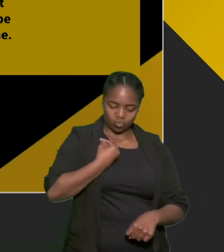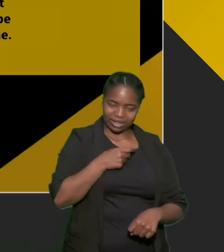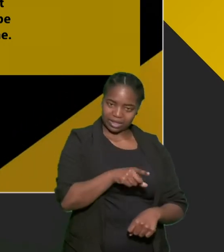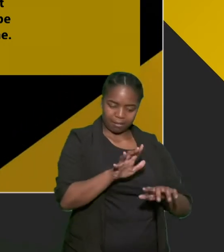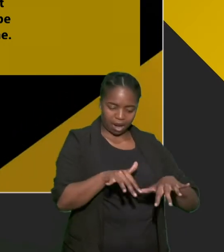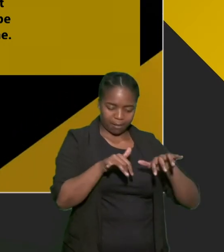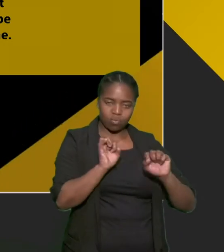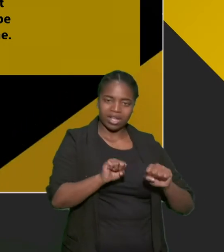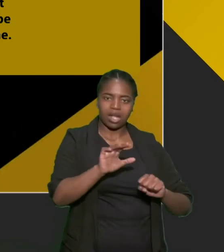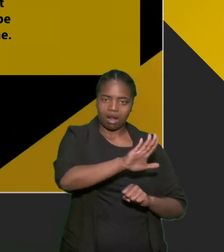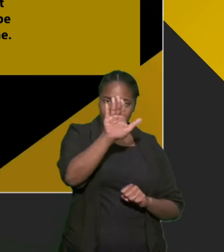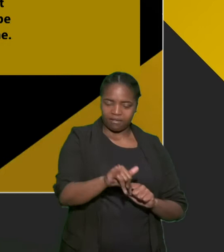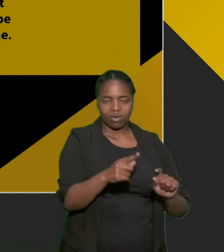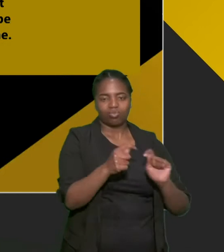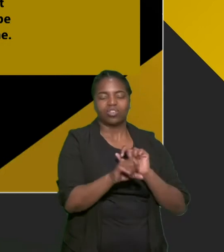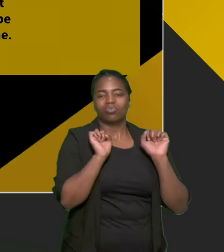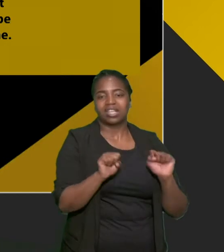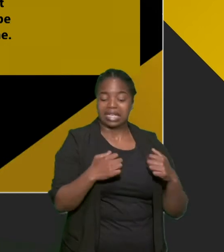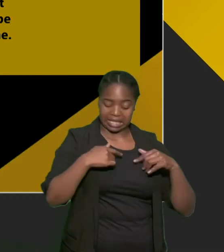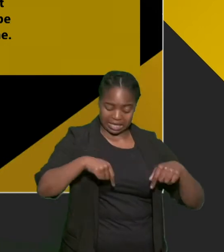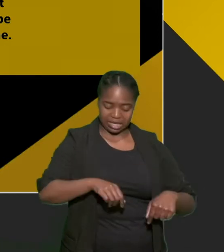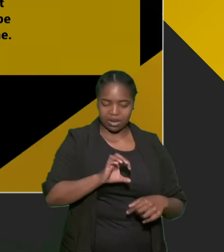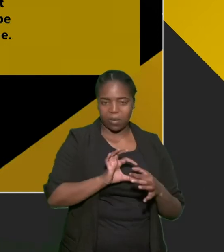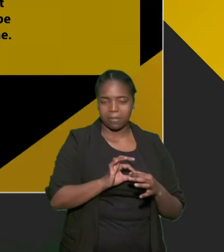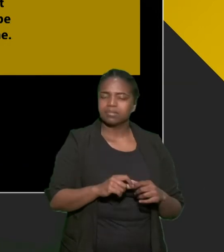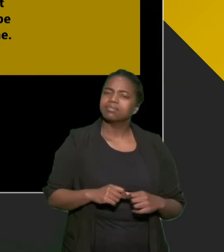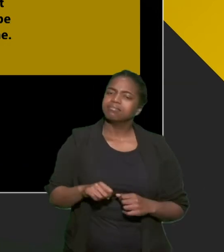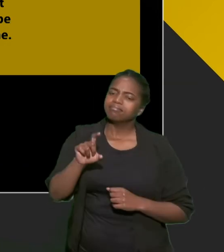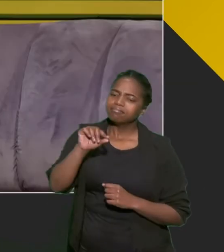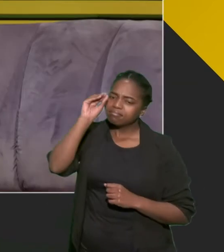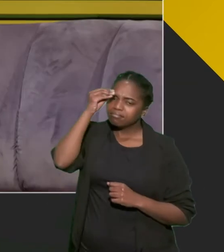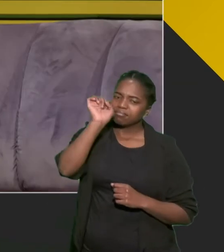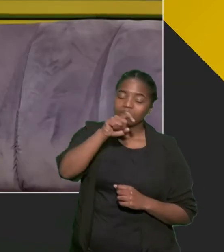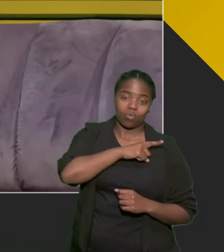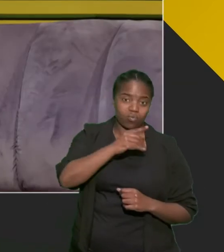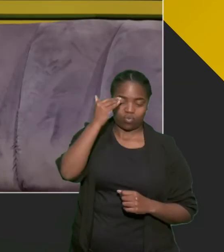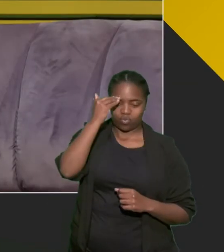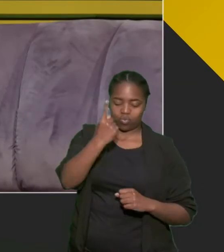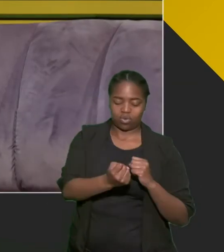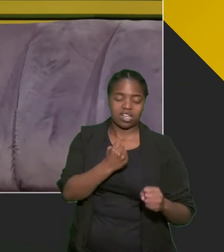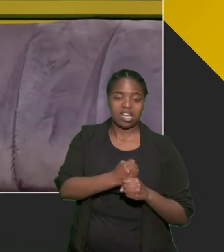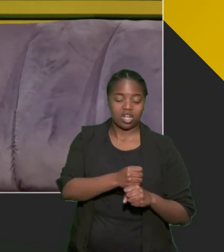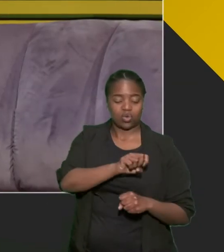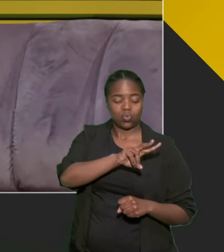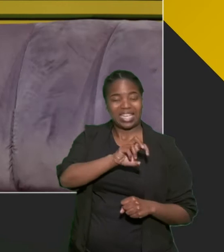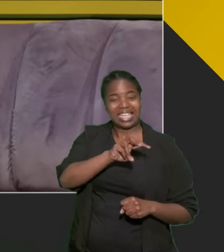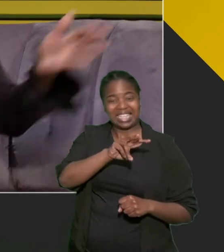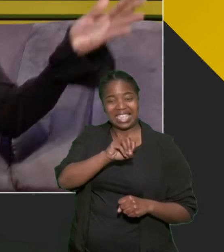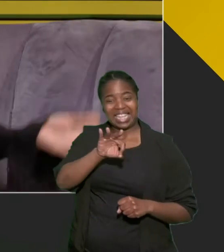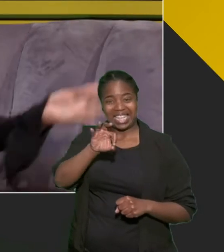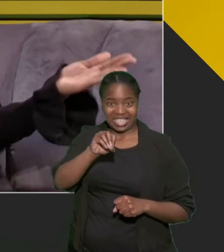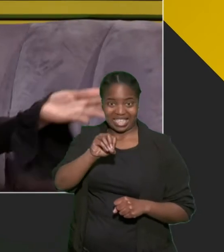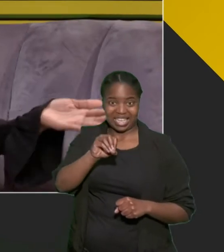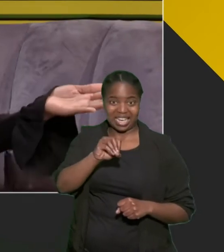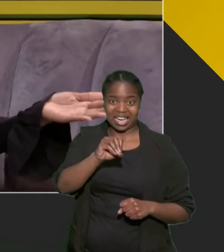to change how Africa looks like by starting here at home. That's quite interesting, because we know in the year 2030, almost half